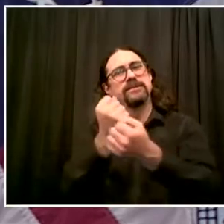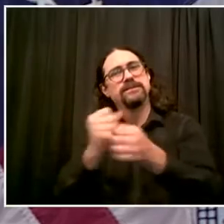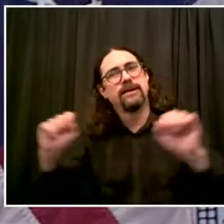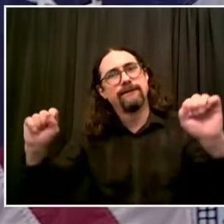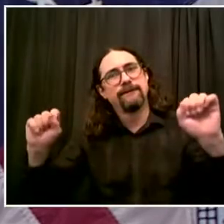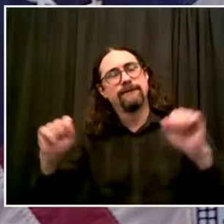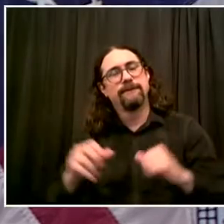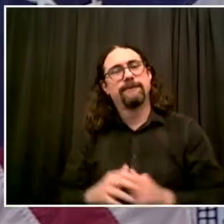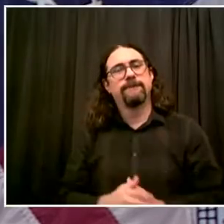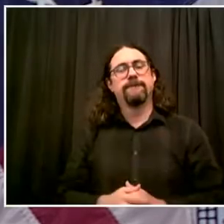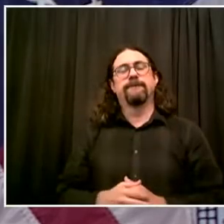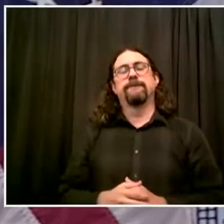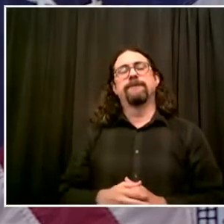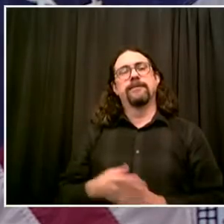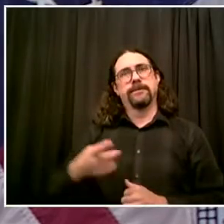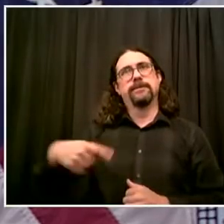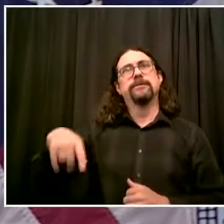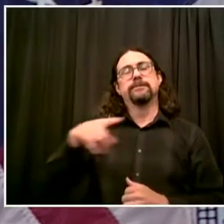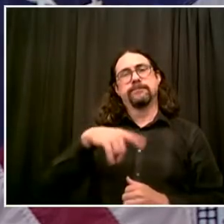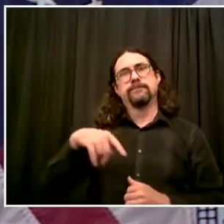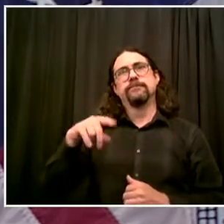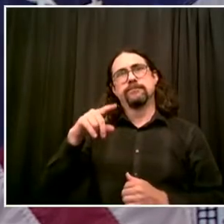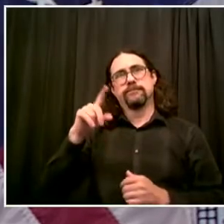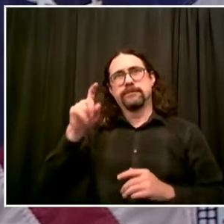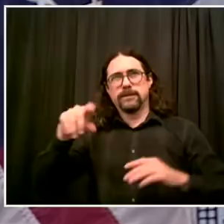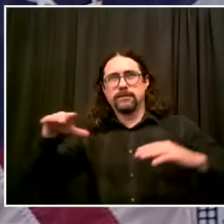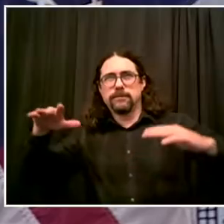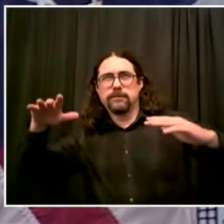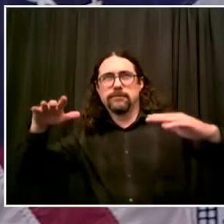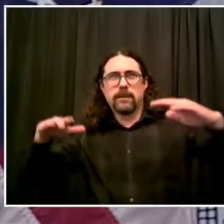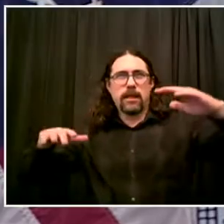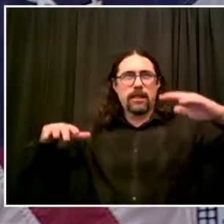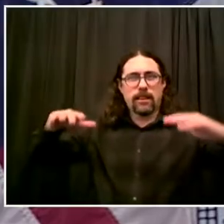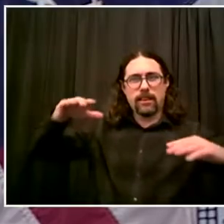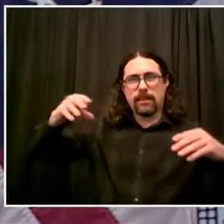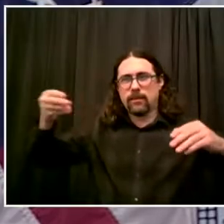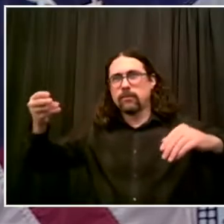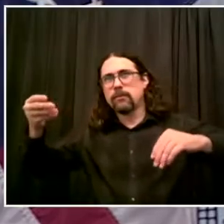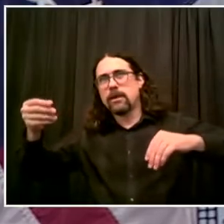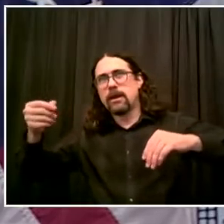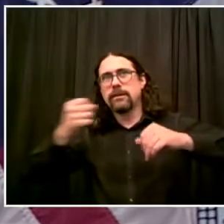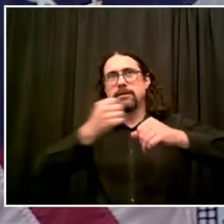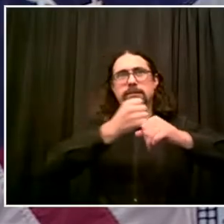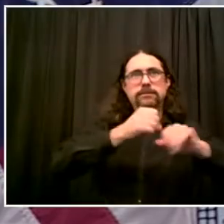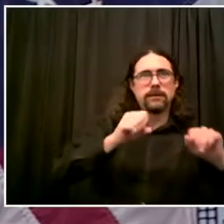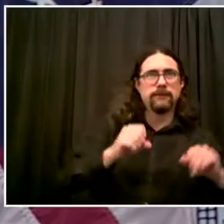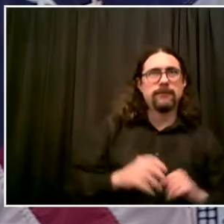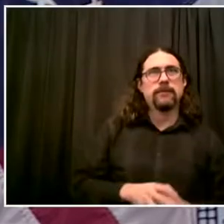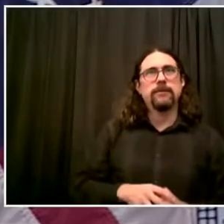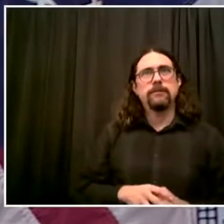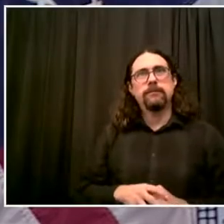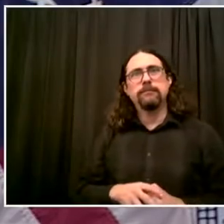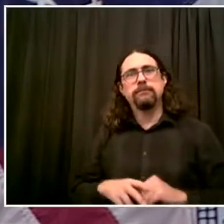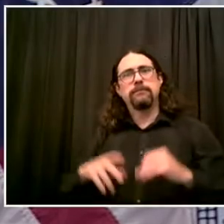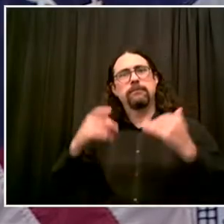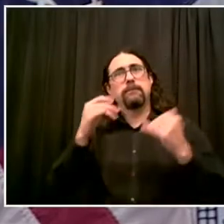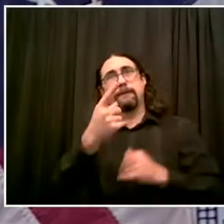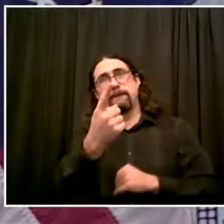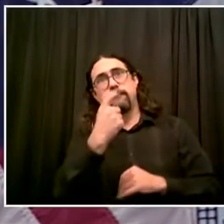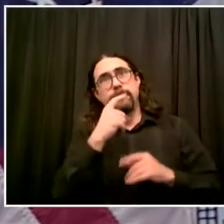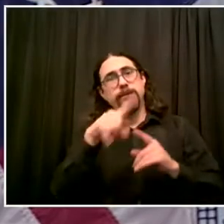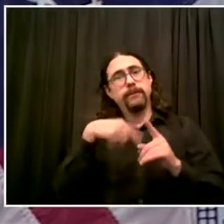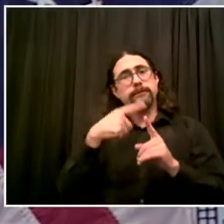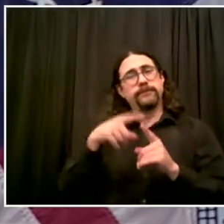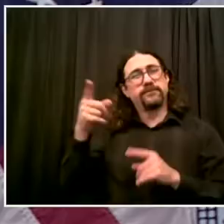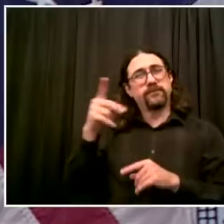for generations has respected the right of people to peacefully protest, but again, has to be done safely, has to be done